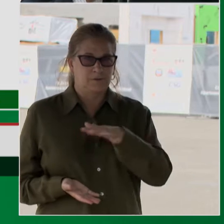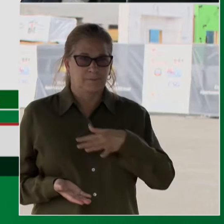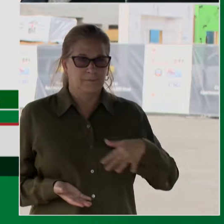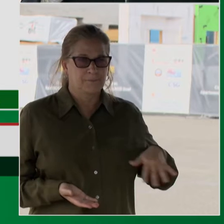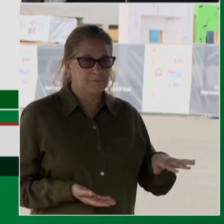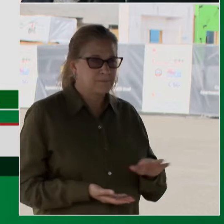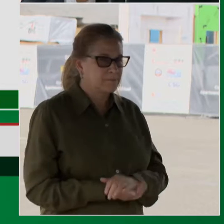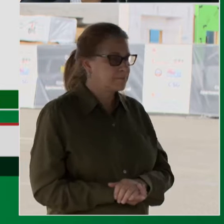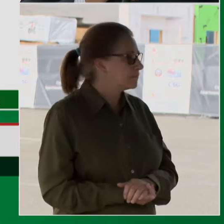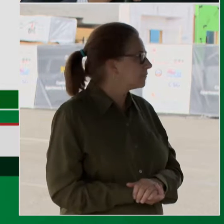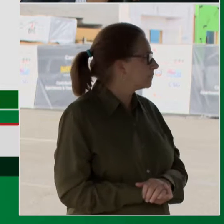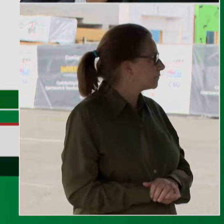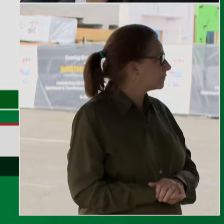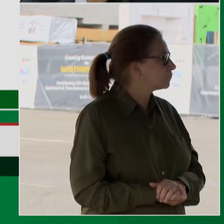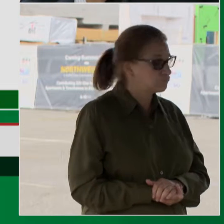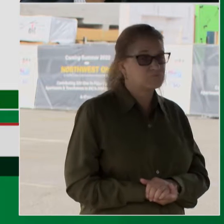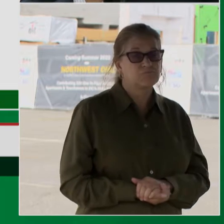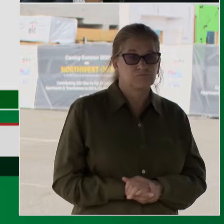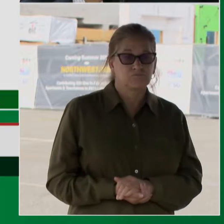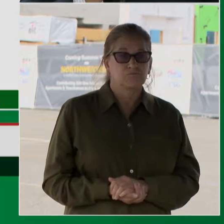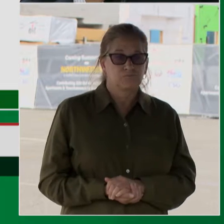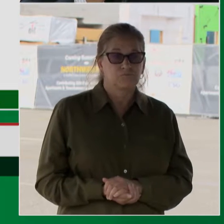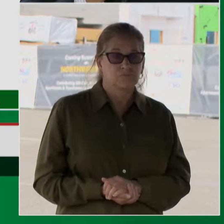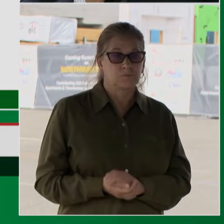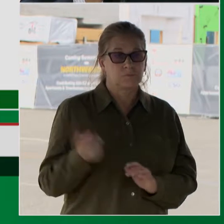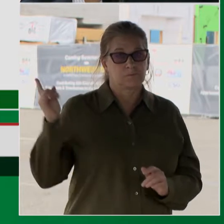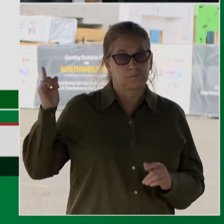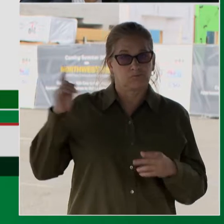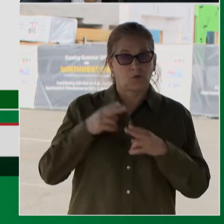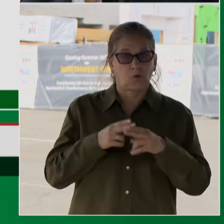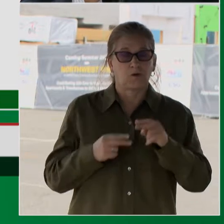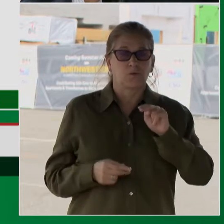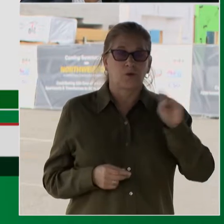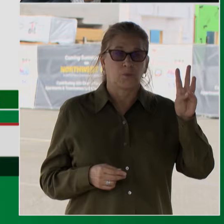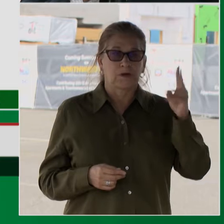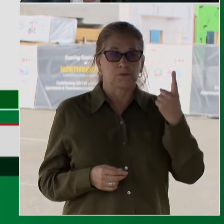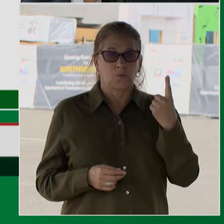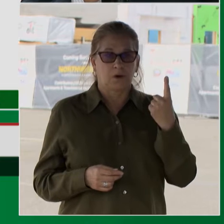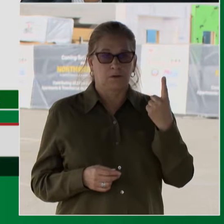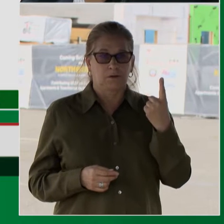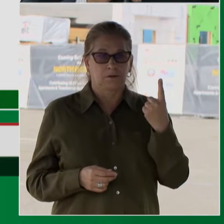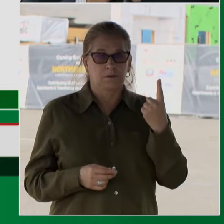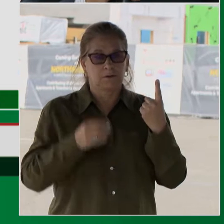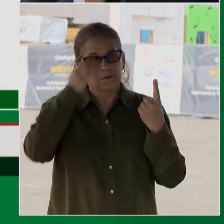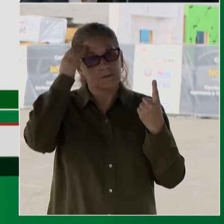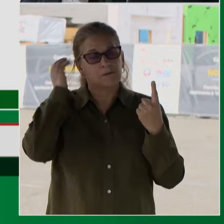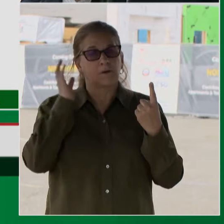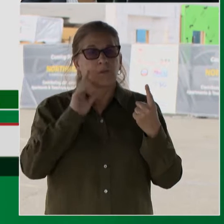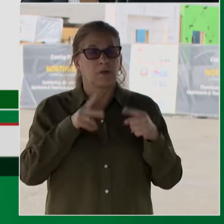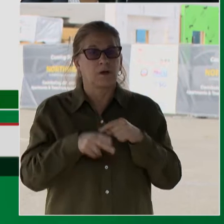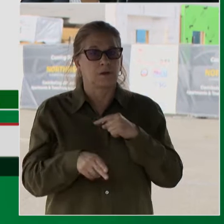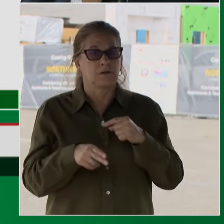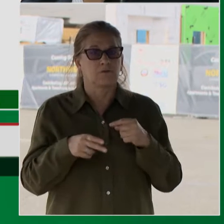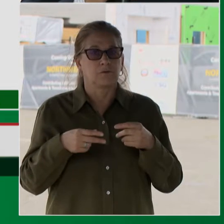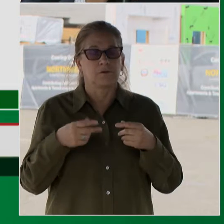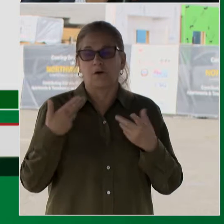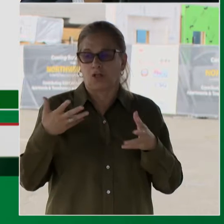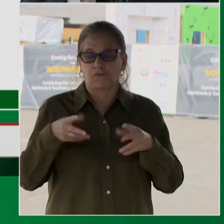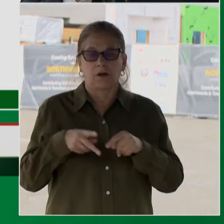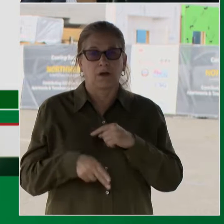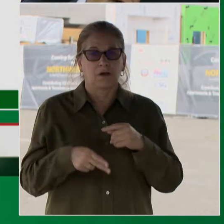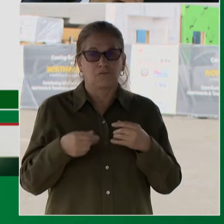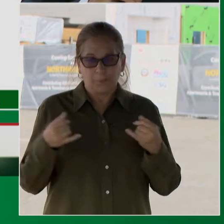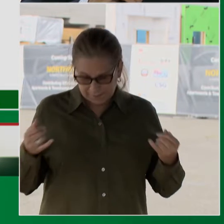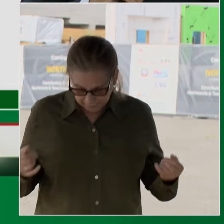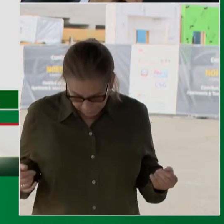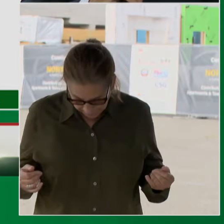Next, of course, we're in front of Northwest 1, which we broke ground on last year, and they've been on quite a tear ever since.